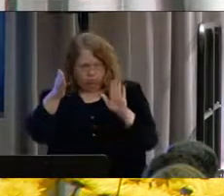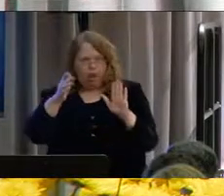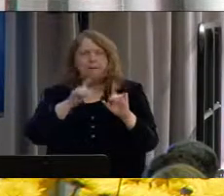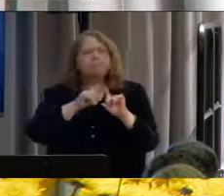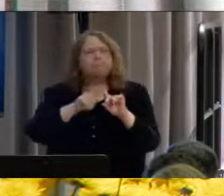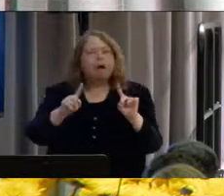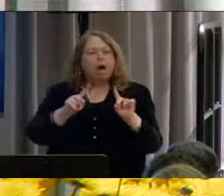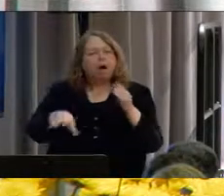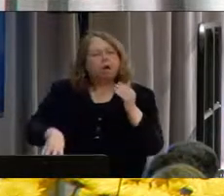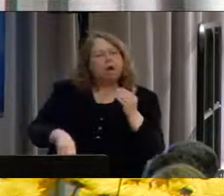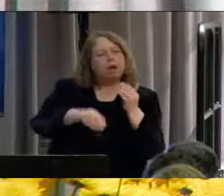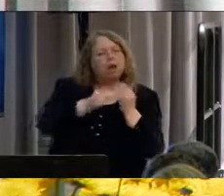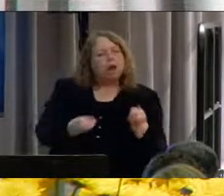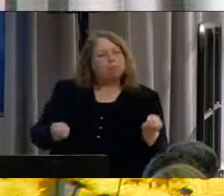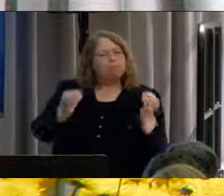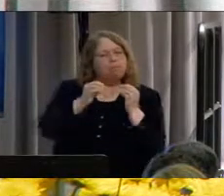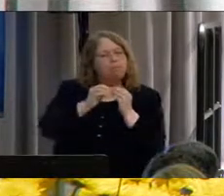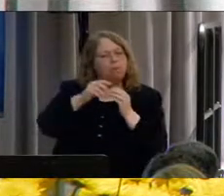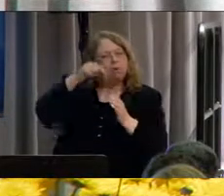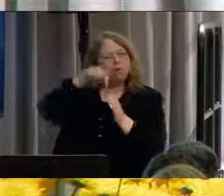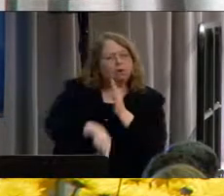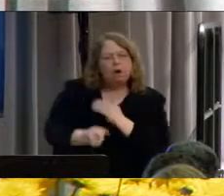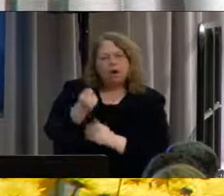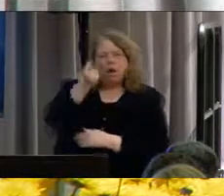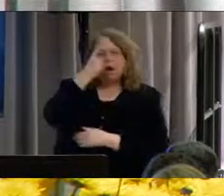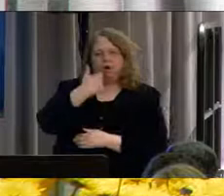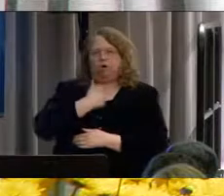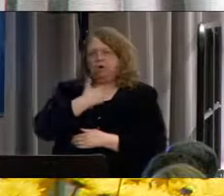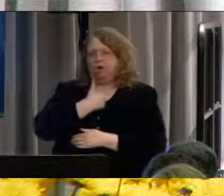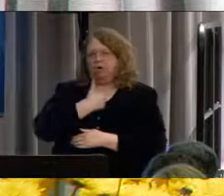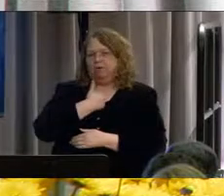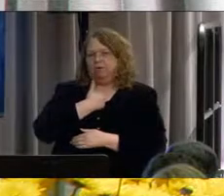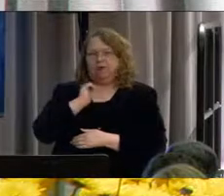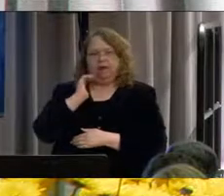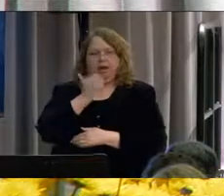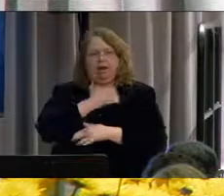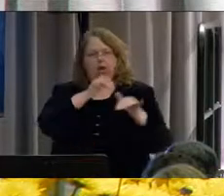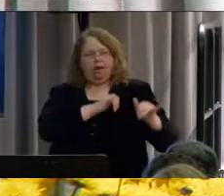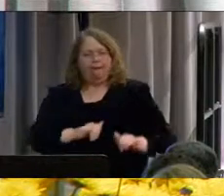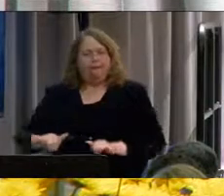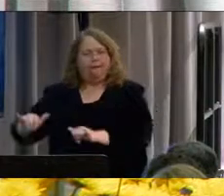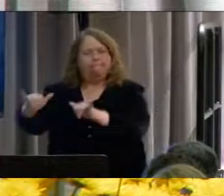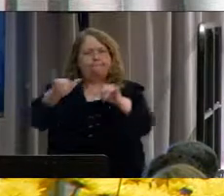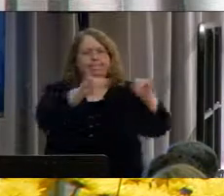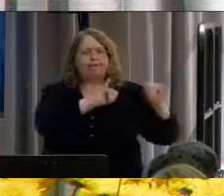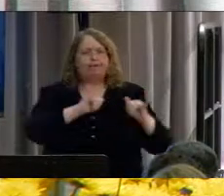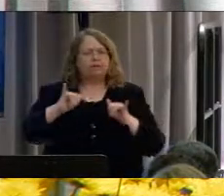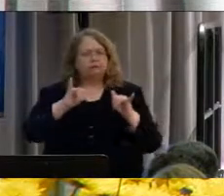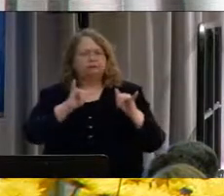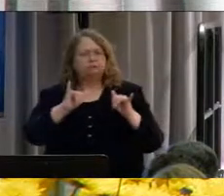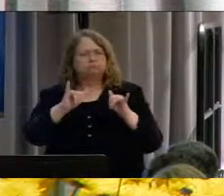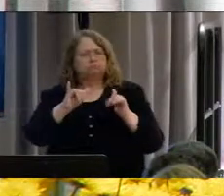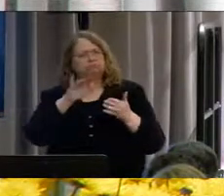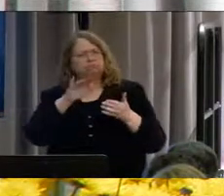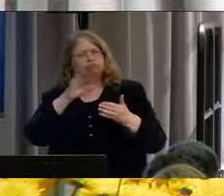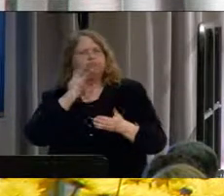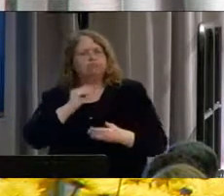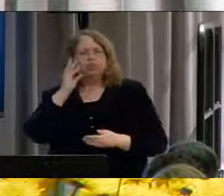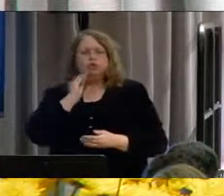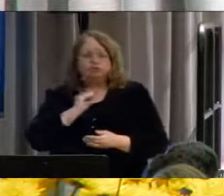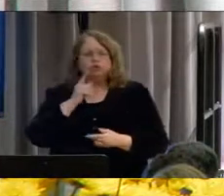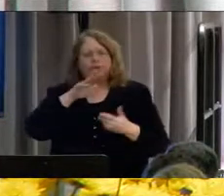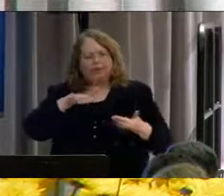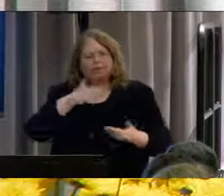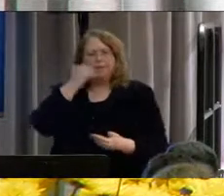understanding of ourselves and of our common humanity. so that we can better face the future,